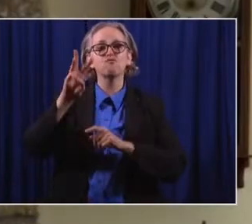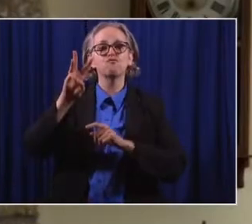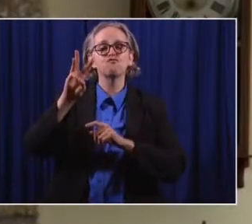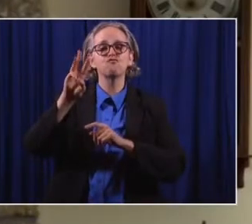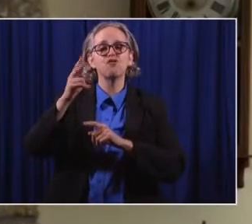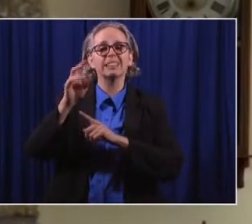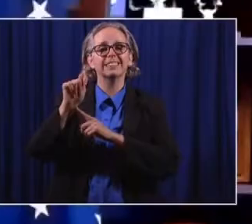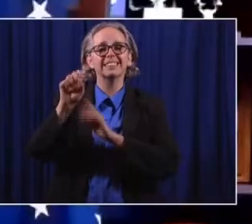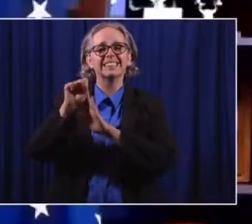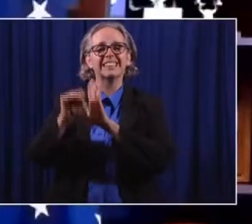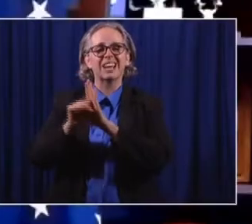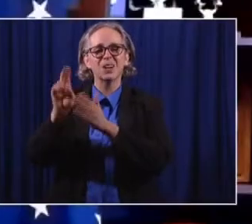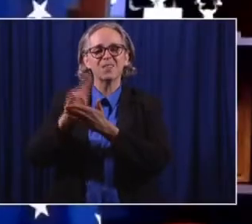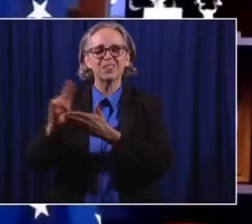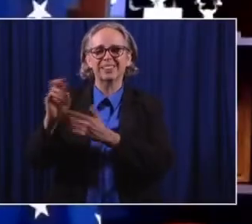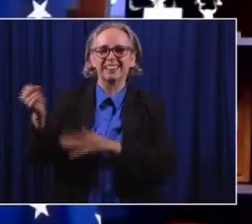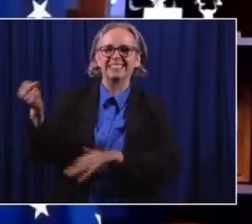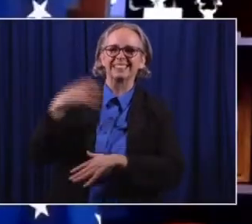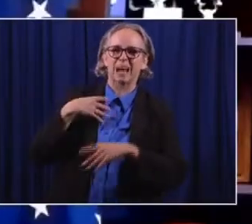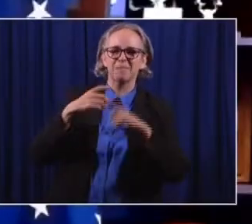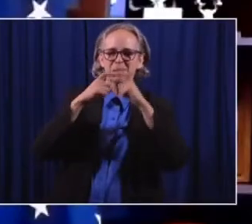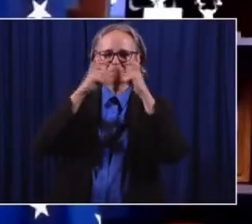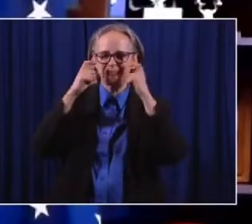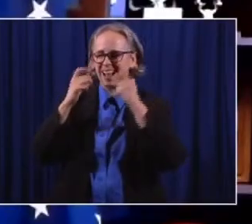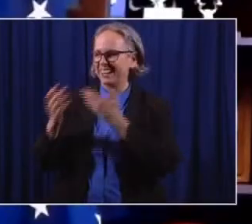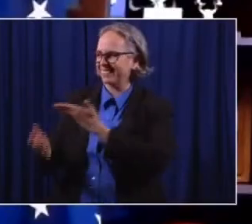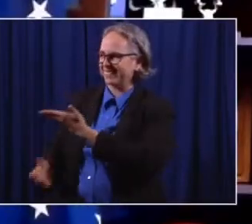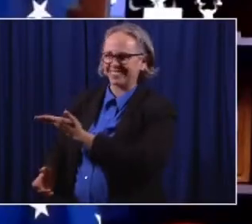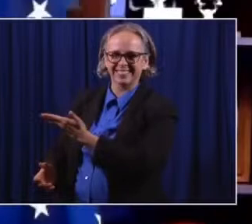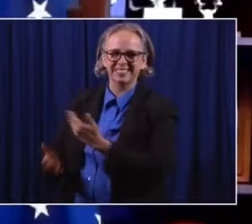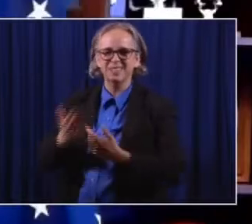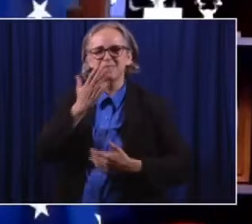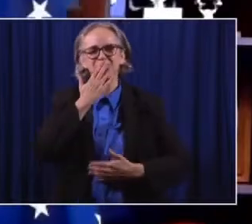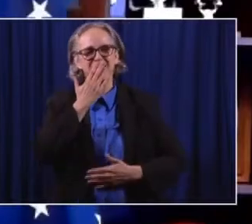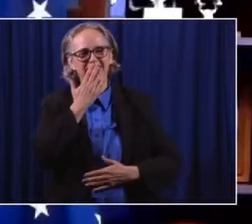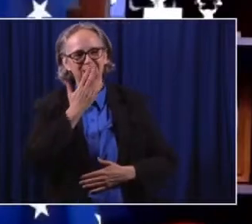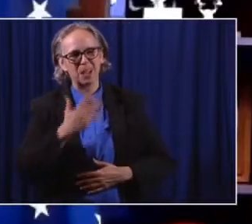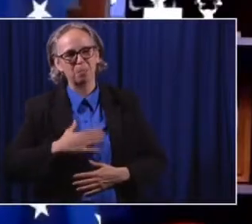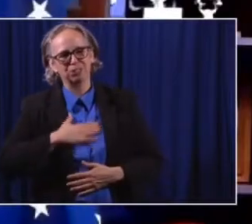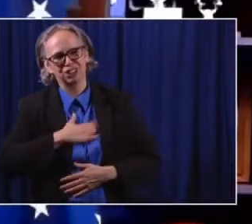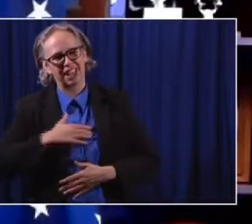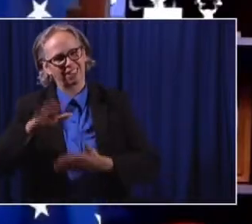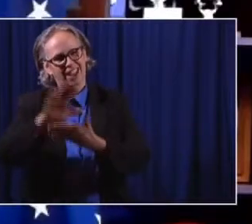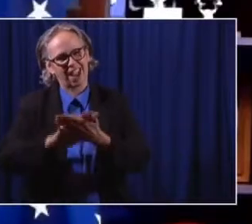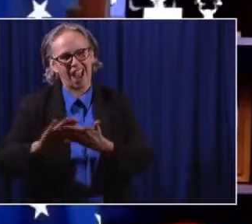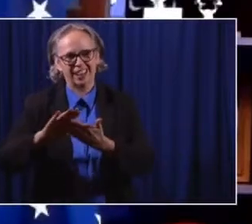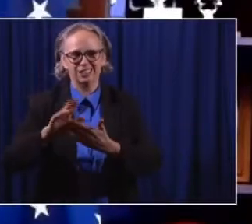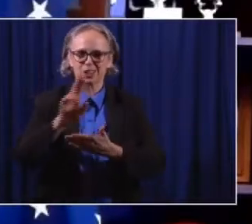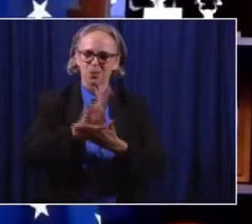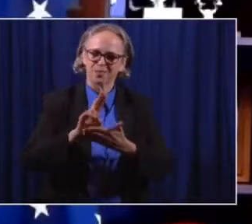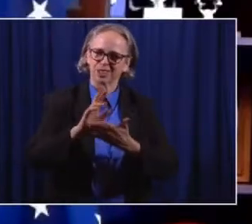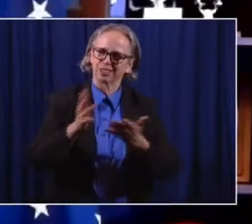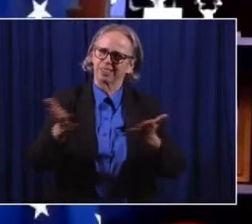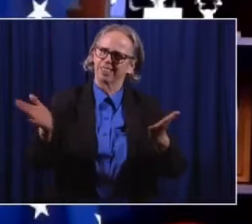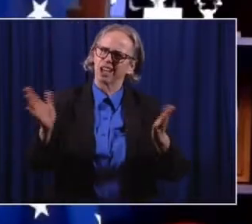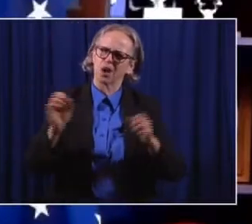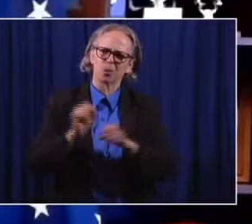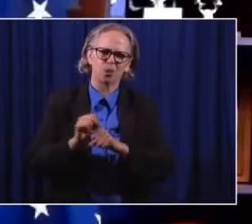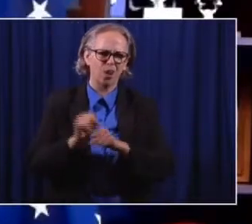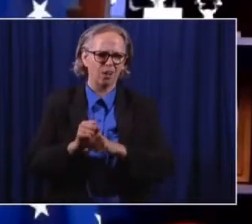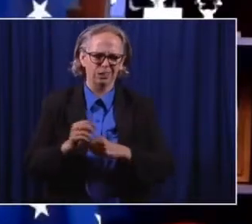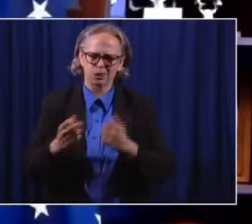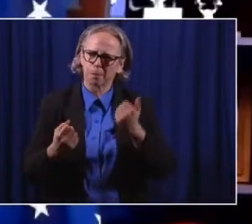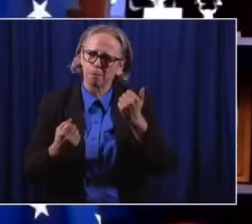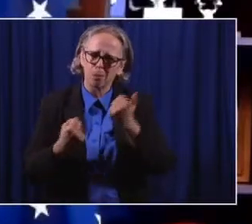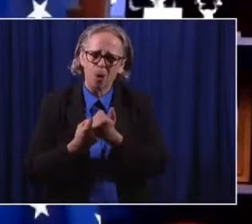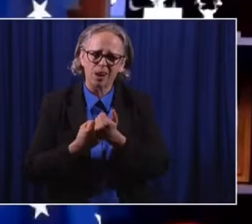some along. We always appreciate what our colleges and universities are doing to help us with workforce and also trying to do it safely.